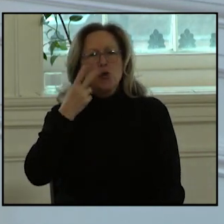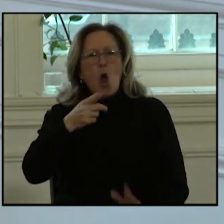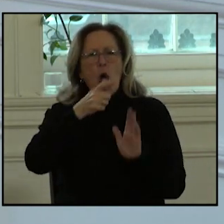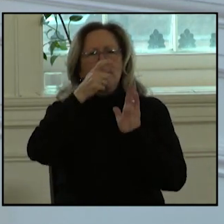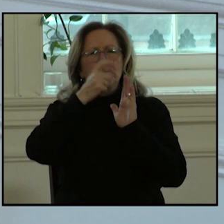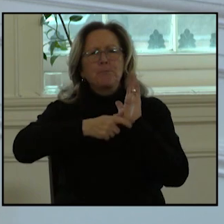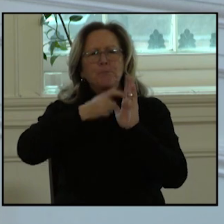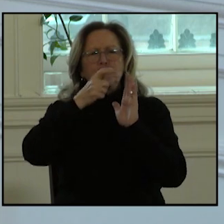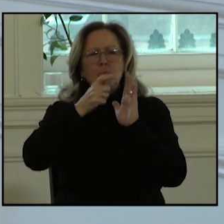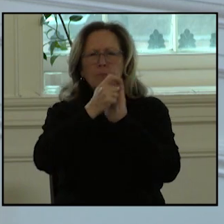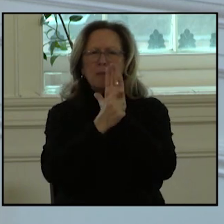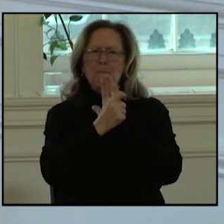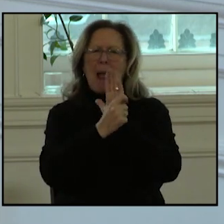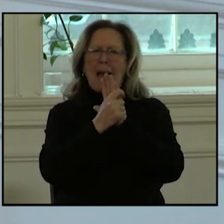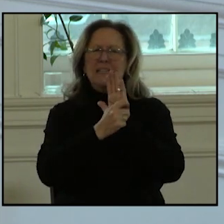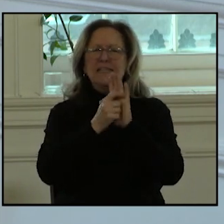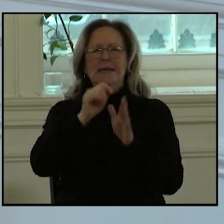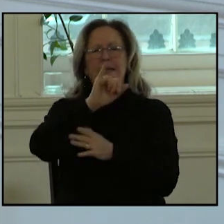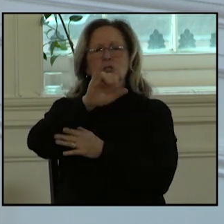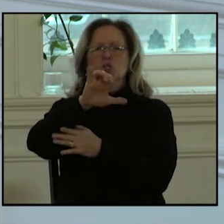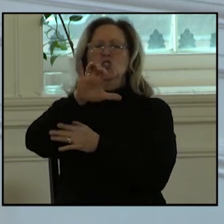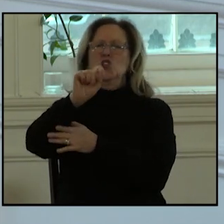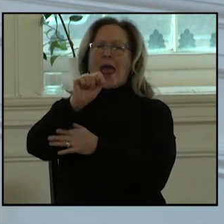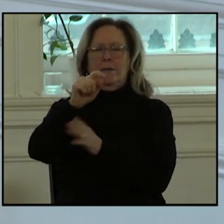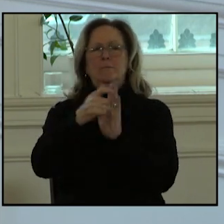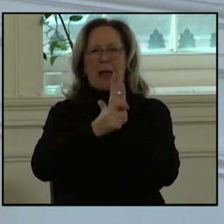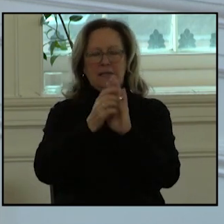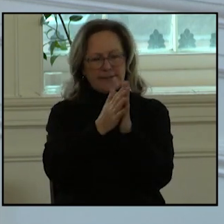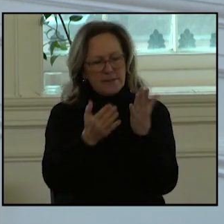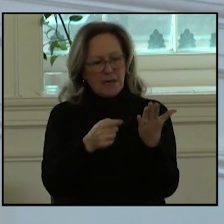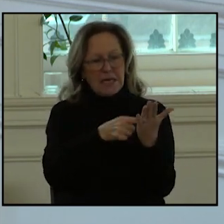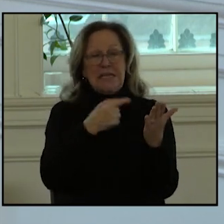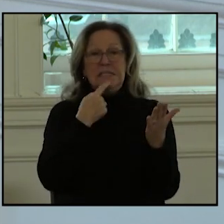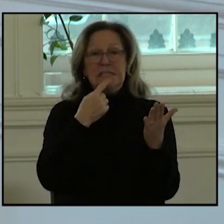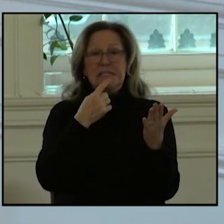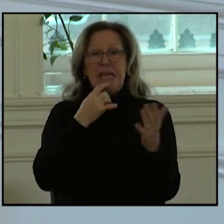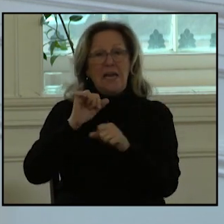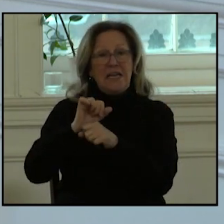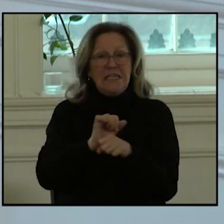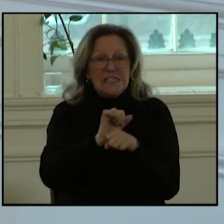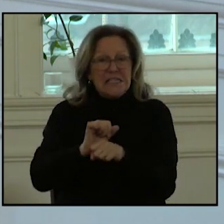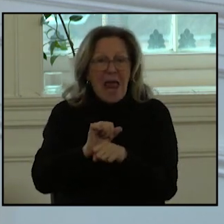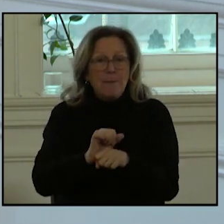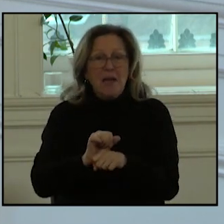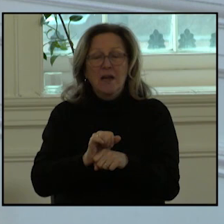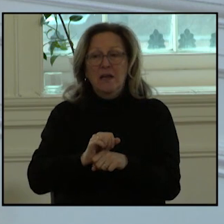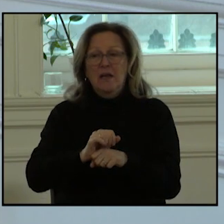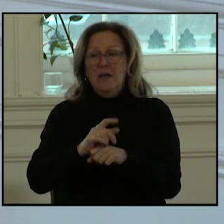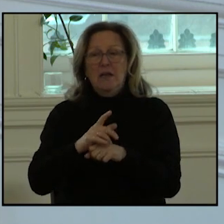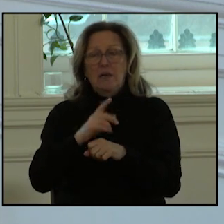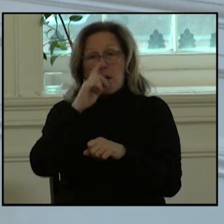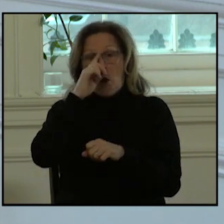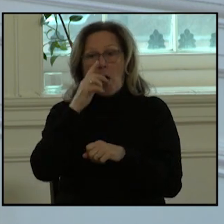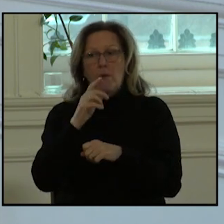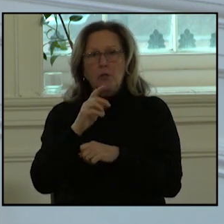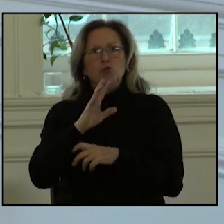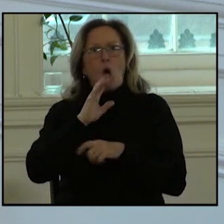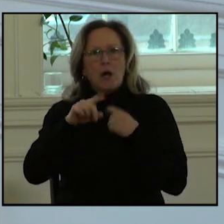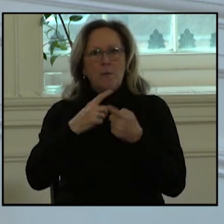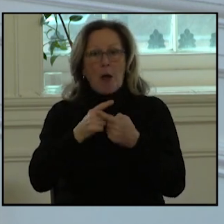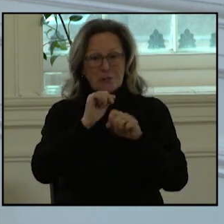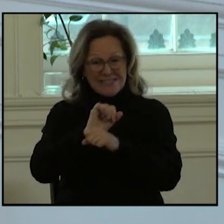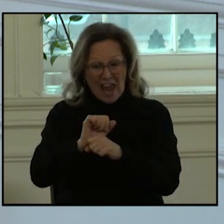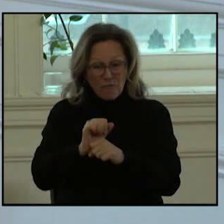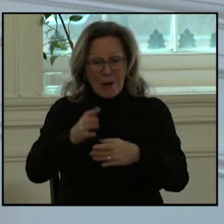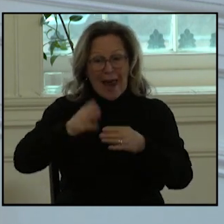magazine, it talks about how enslavement ended in Mississippi in 1993. And to give you further